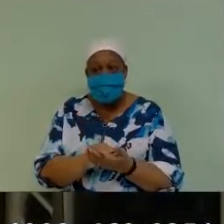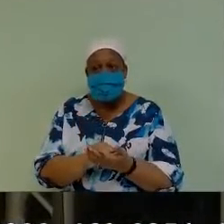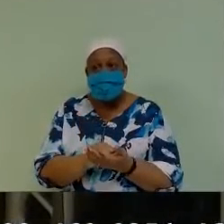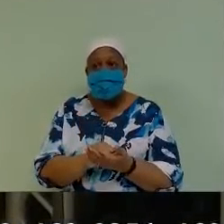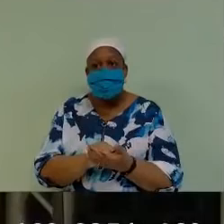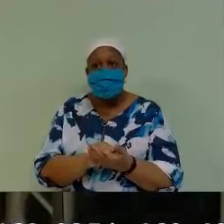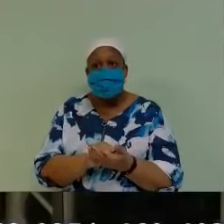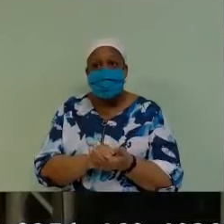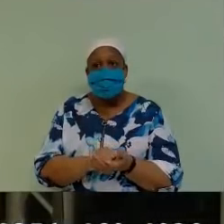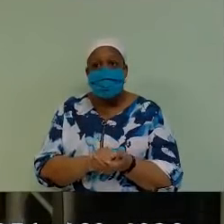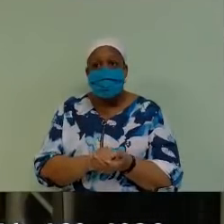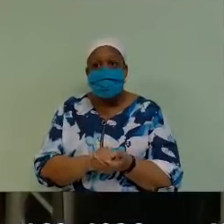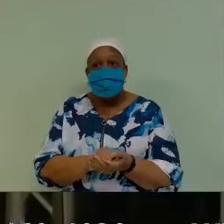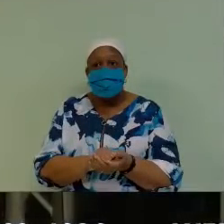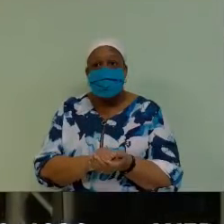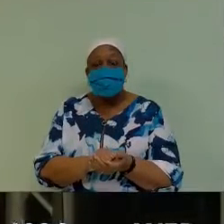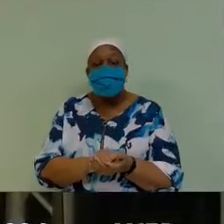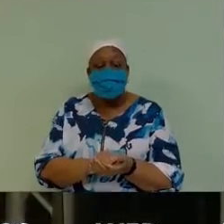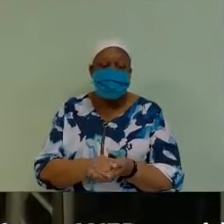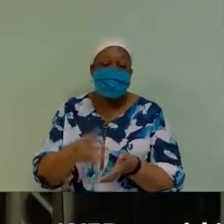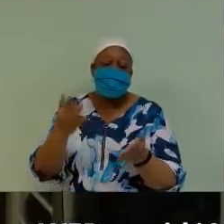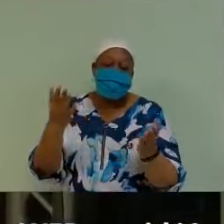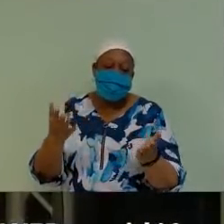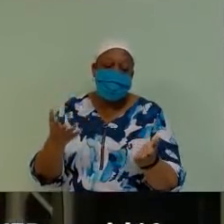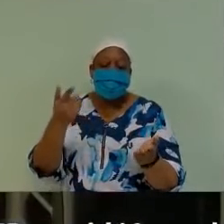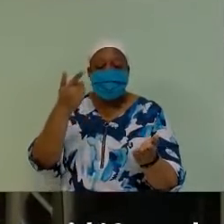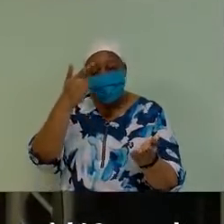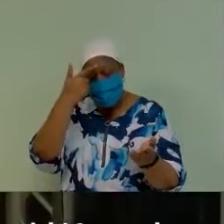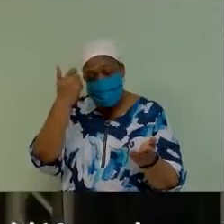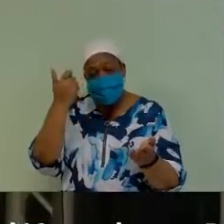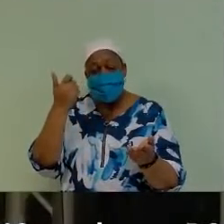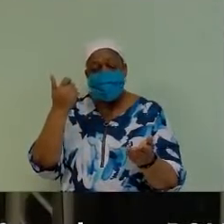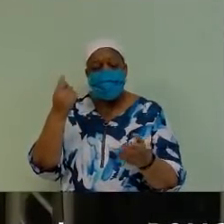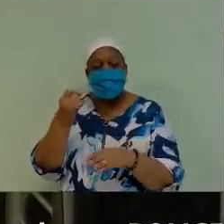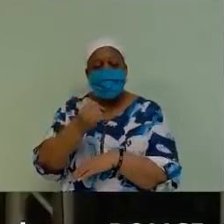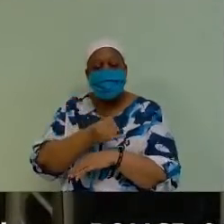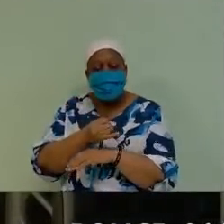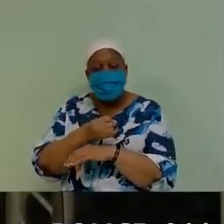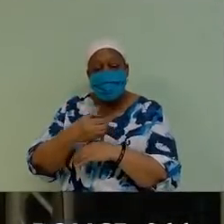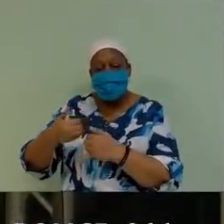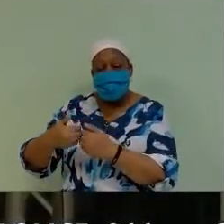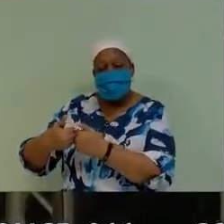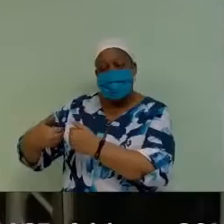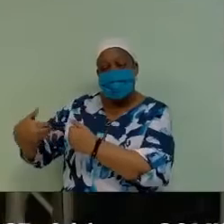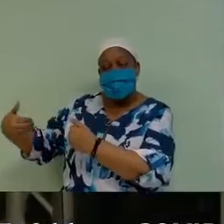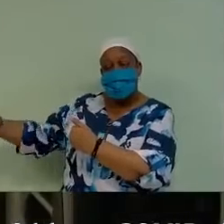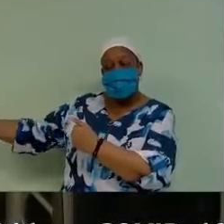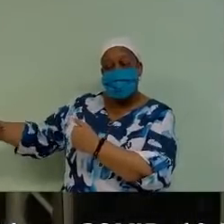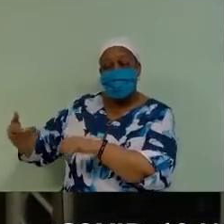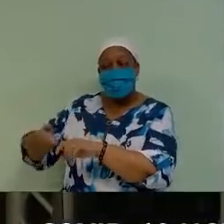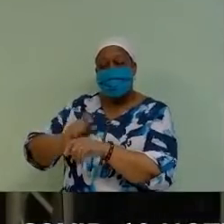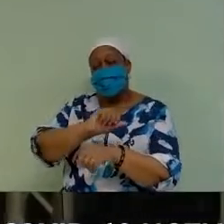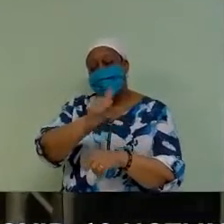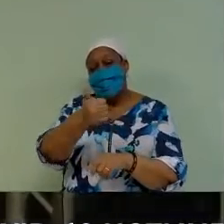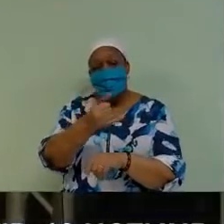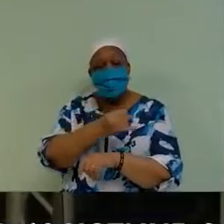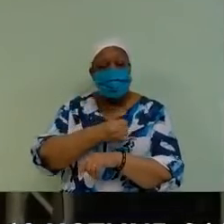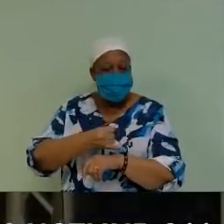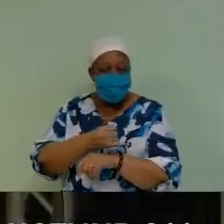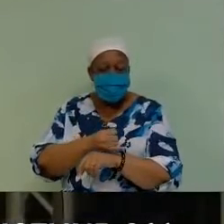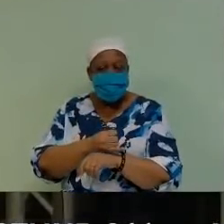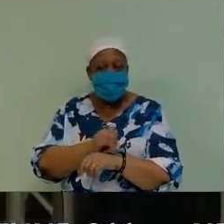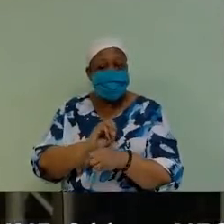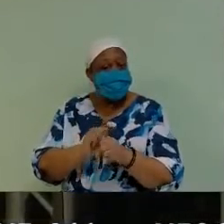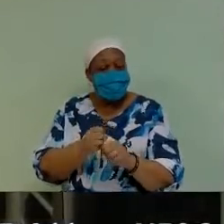The fact that it's a relatively isolated island, and so they were able to contain their